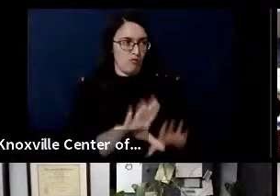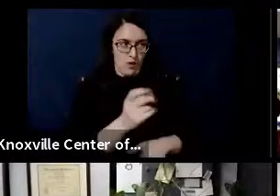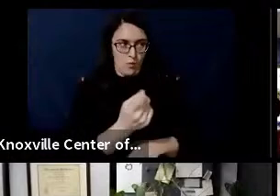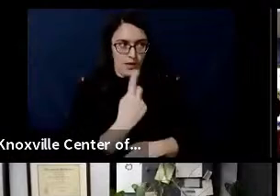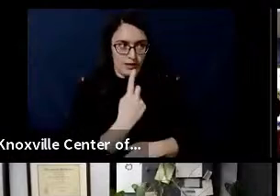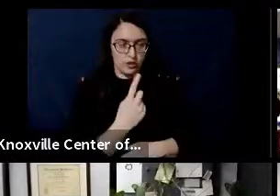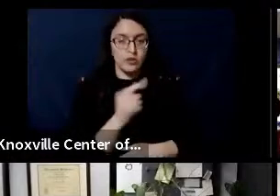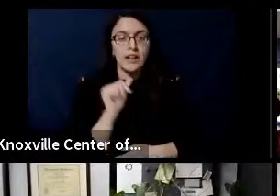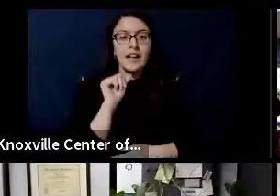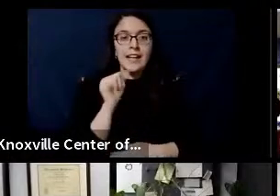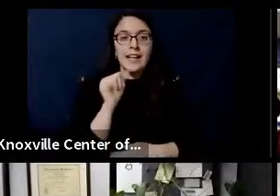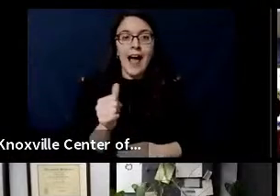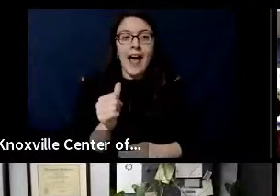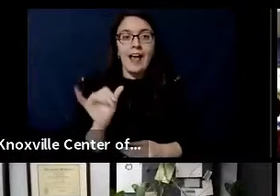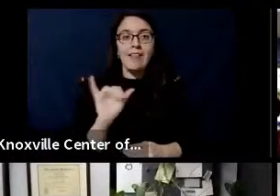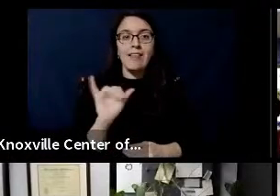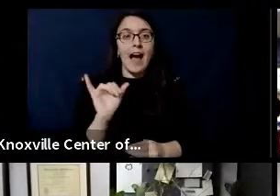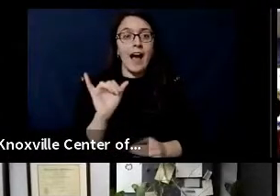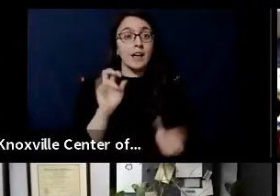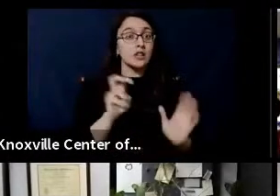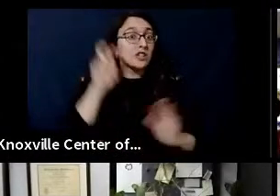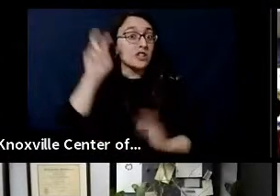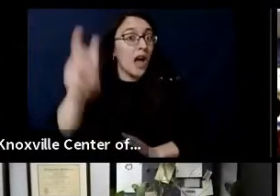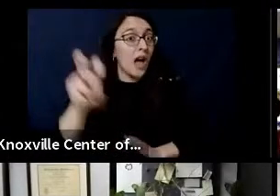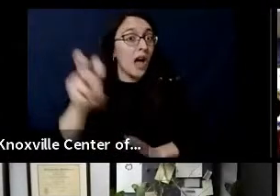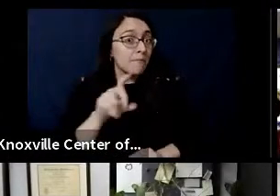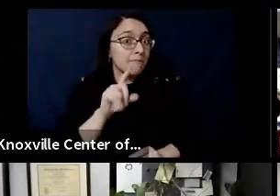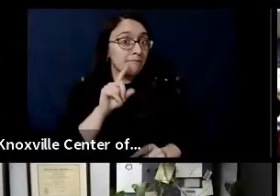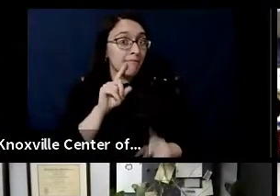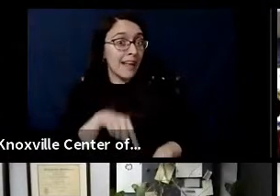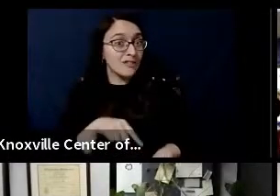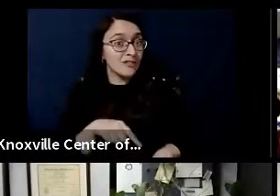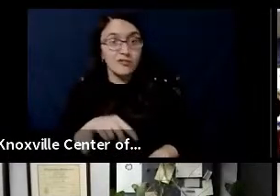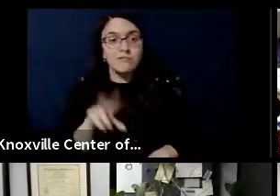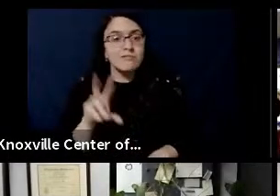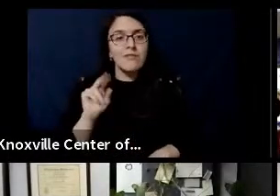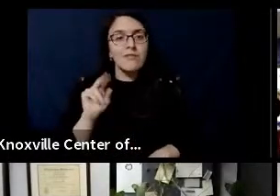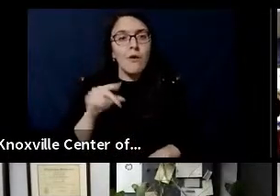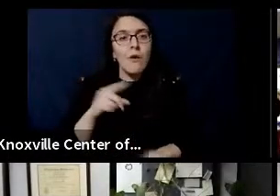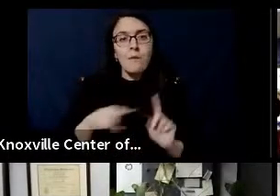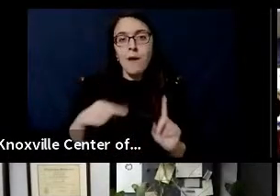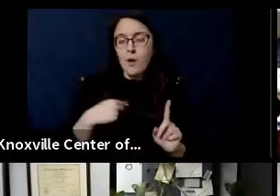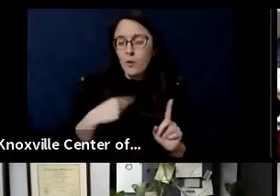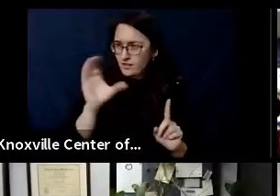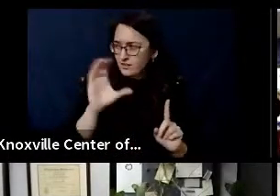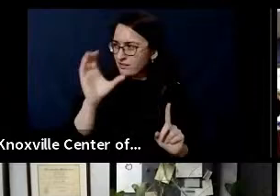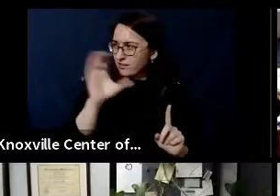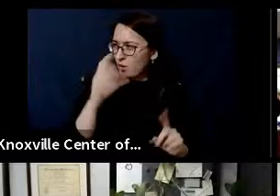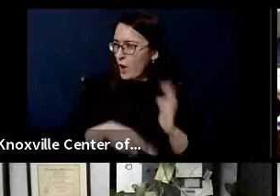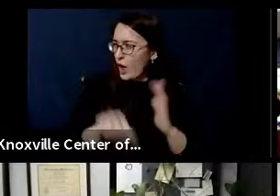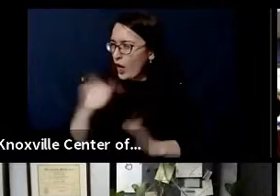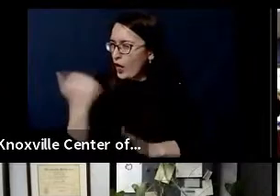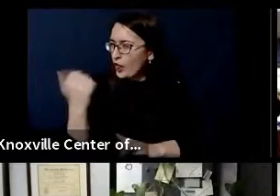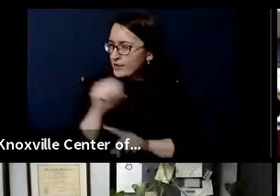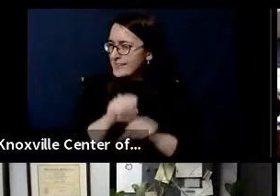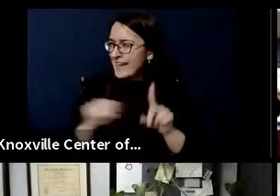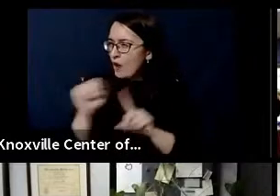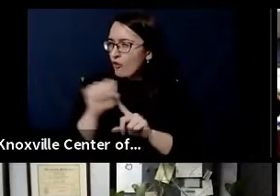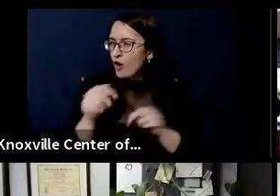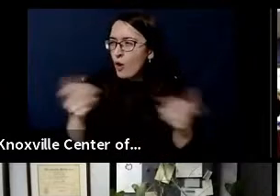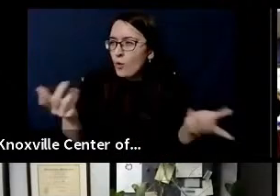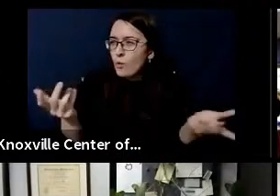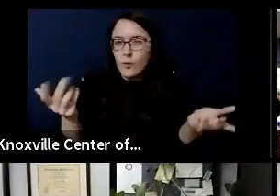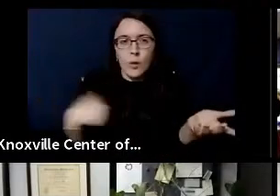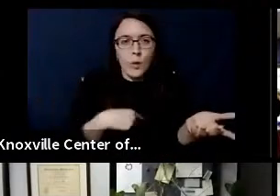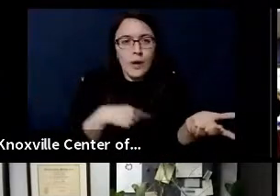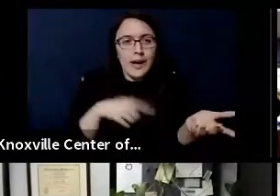It's not so much a leap. We're not leaping there. We've just not been able to find an alternative scenario. So we've looked at all the other